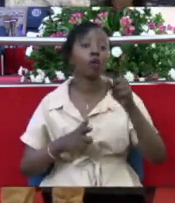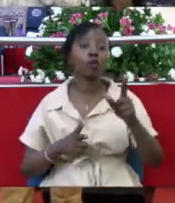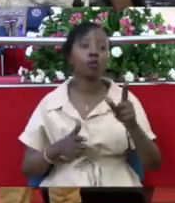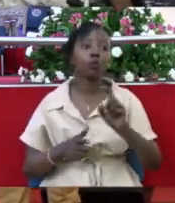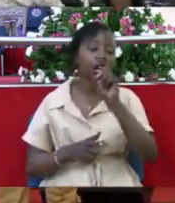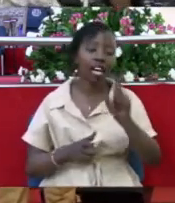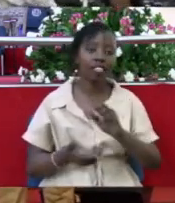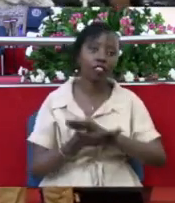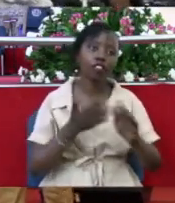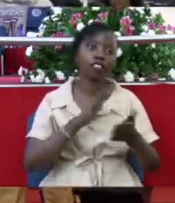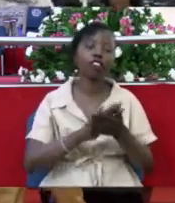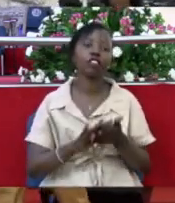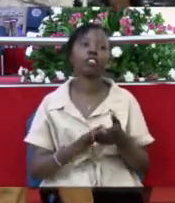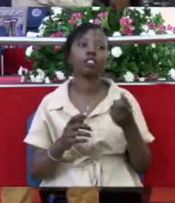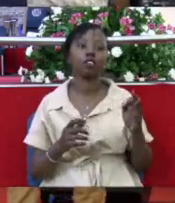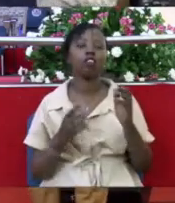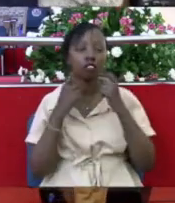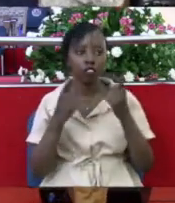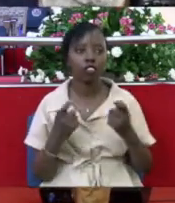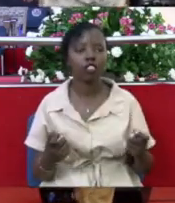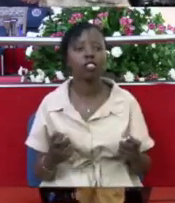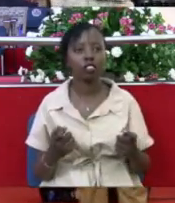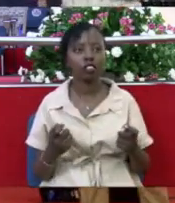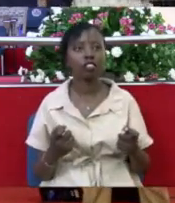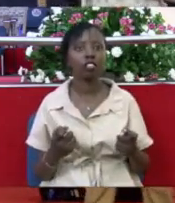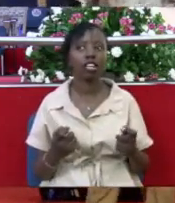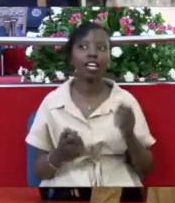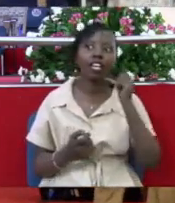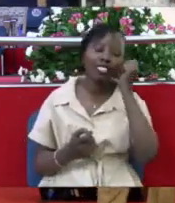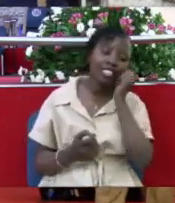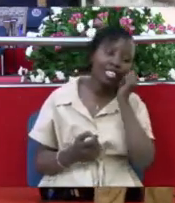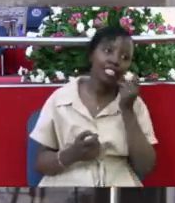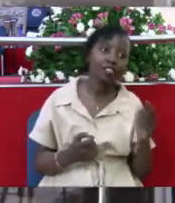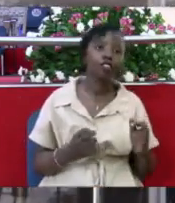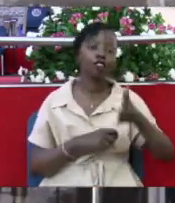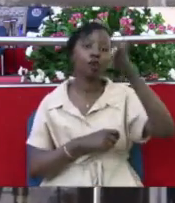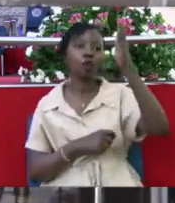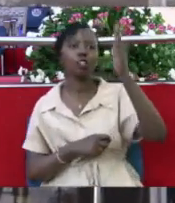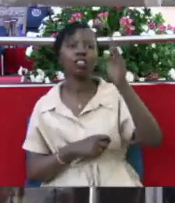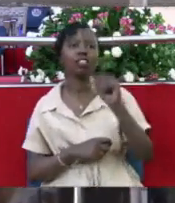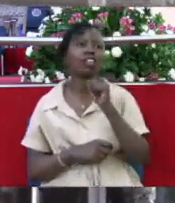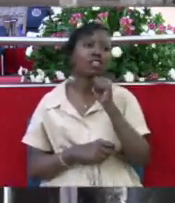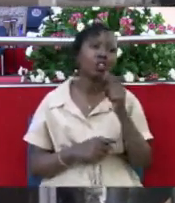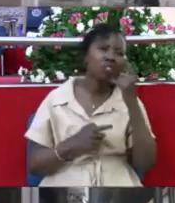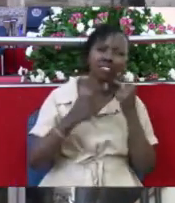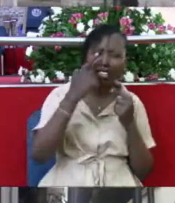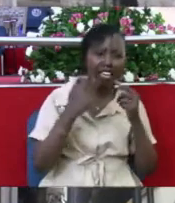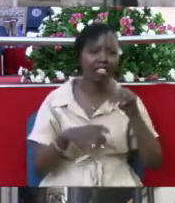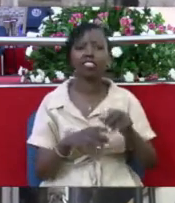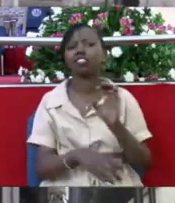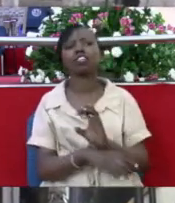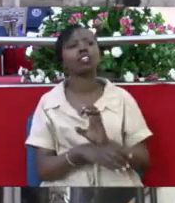ukaweze kwa toba. That godly sorrow, ukiwa na hali ile, is not crying in church. Sio